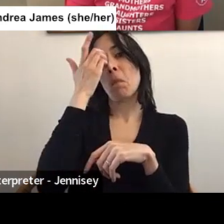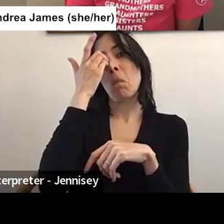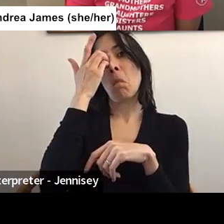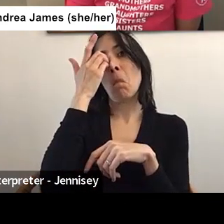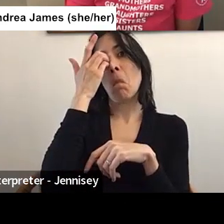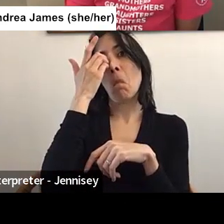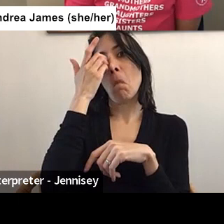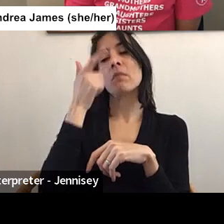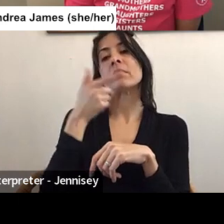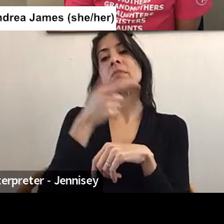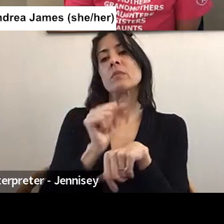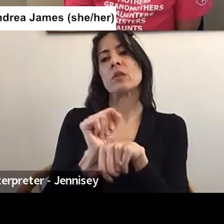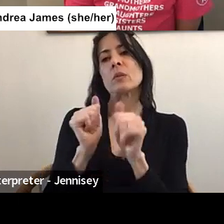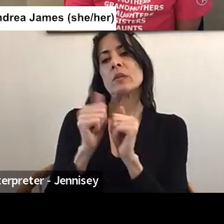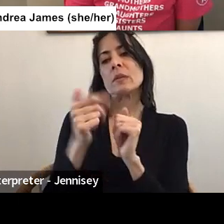P-O-O-J-A,